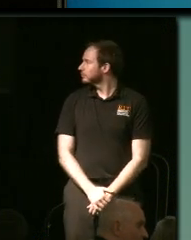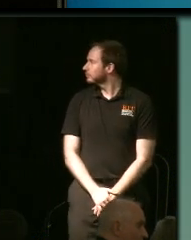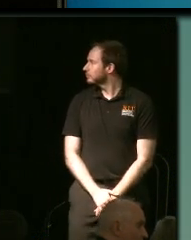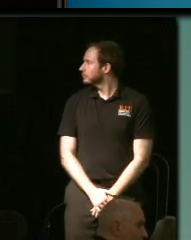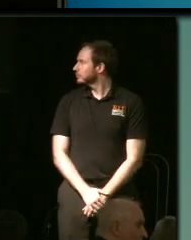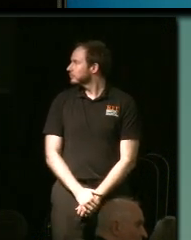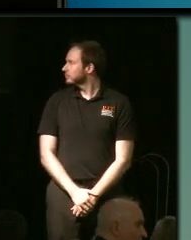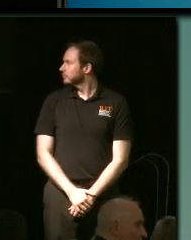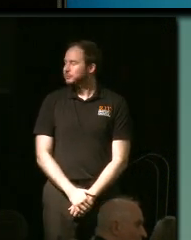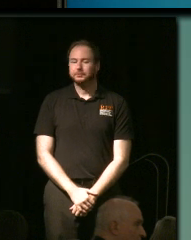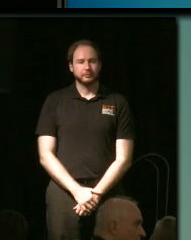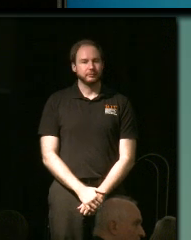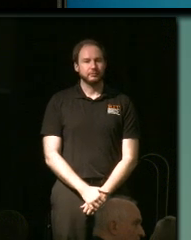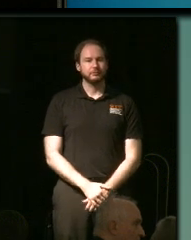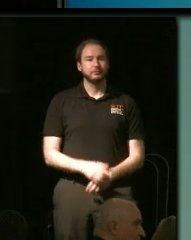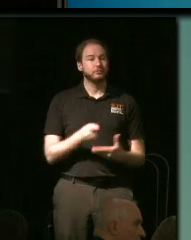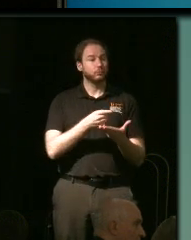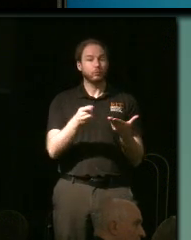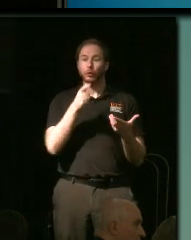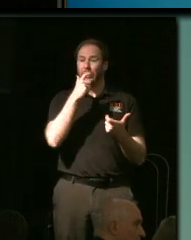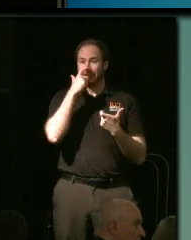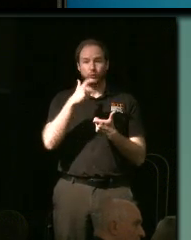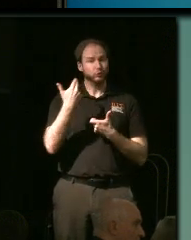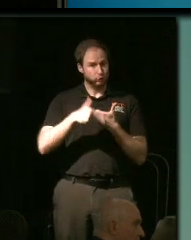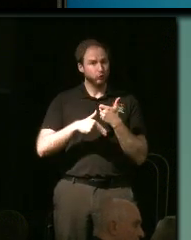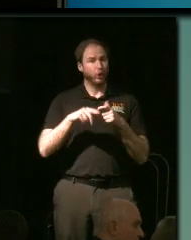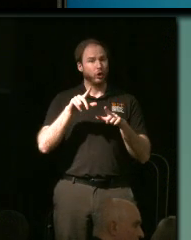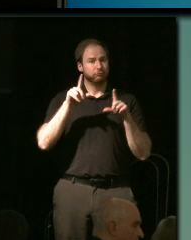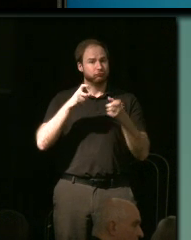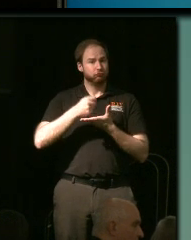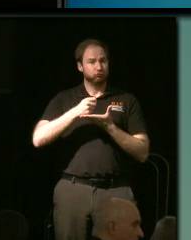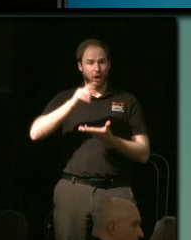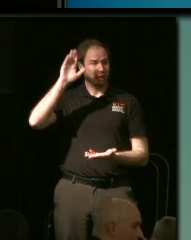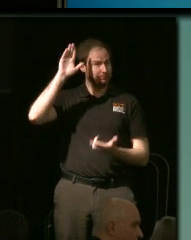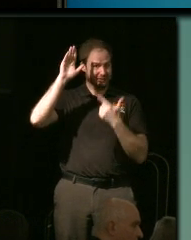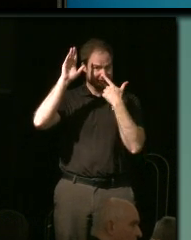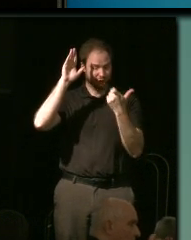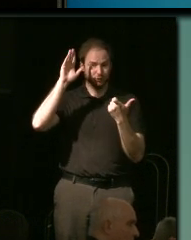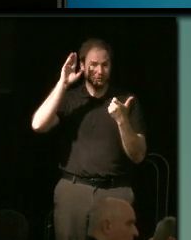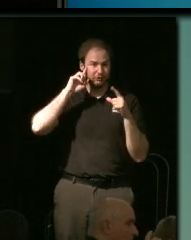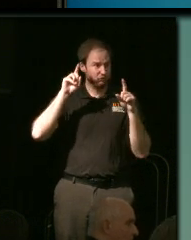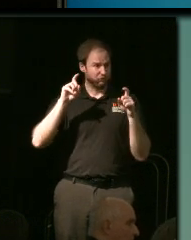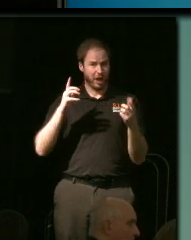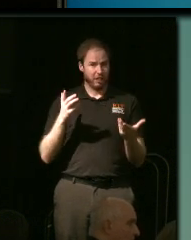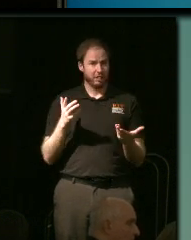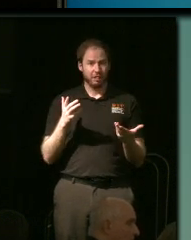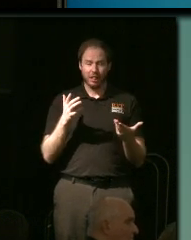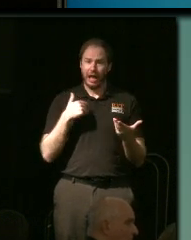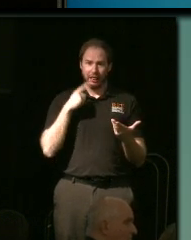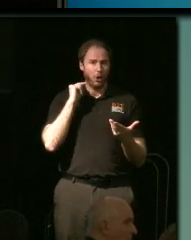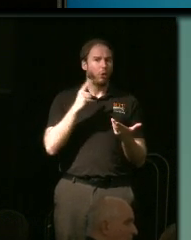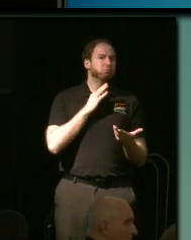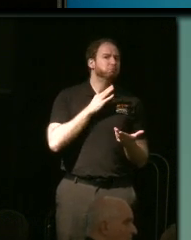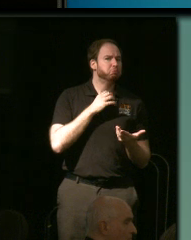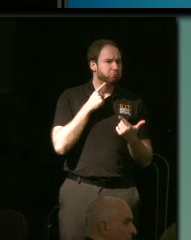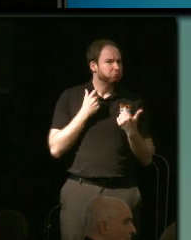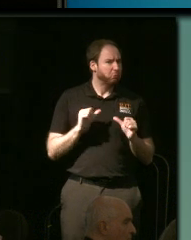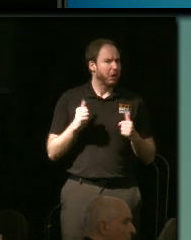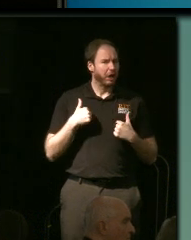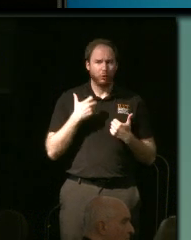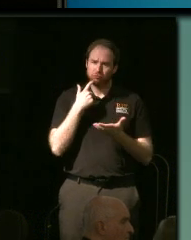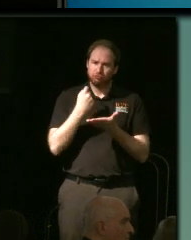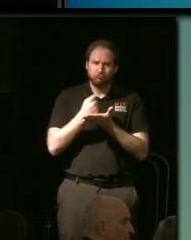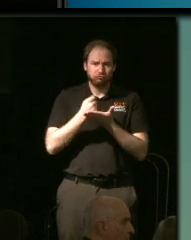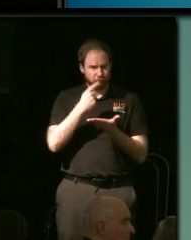So who wants to be in a clinical trial? Raise your hand. Like every hand goes up, right? Everybody wants to be in a clinical trial. Everybody wants